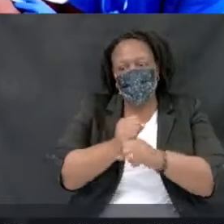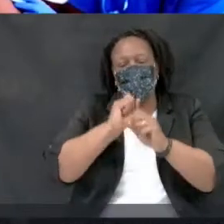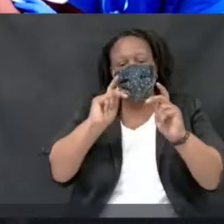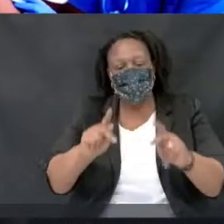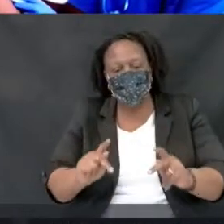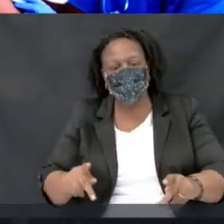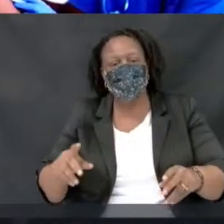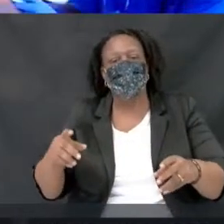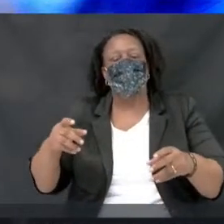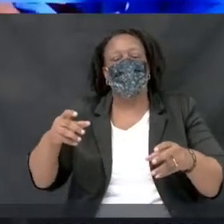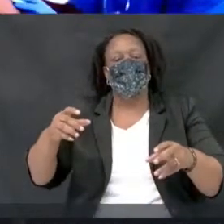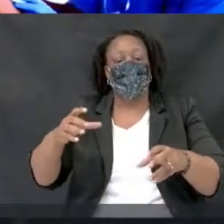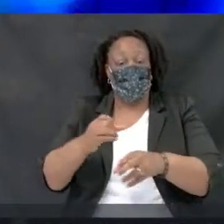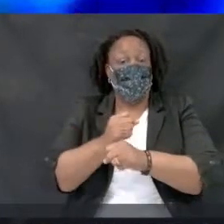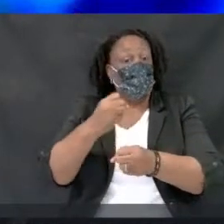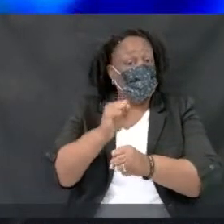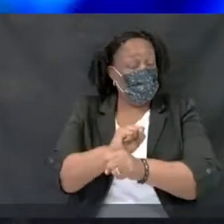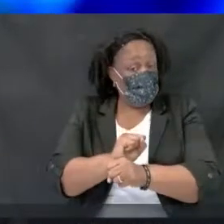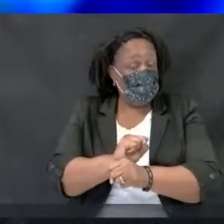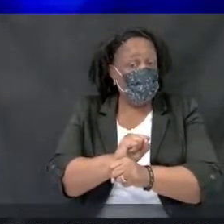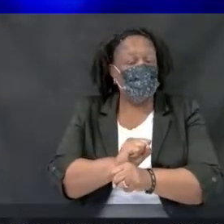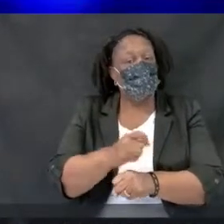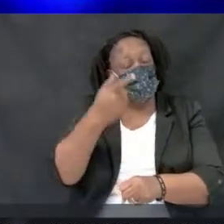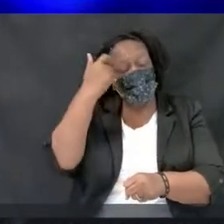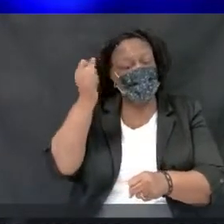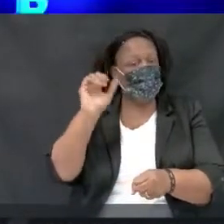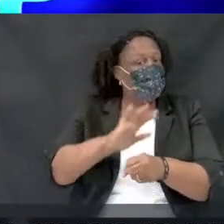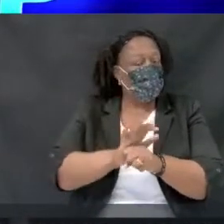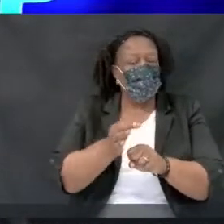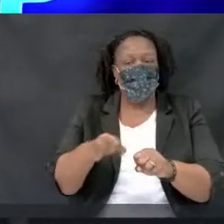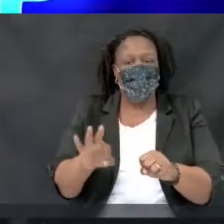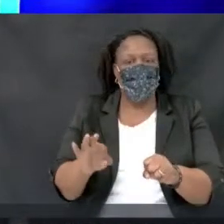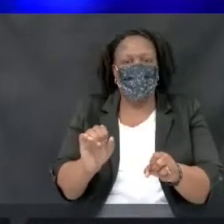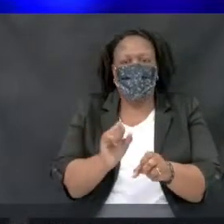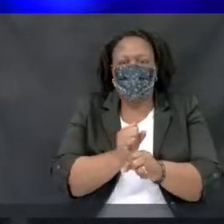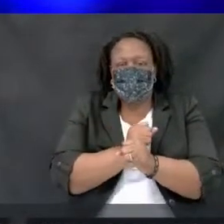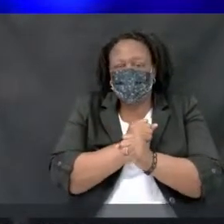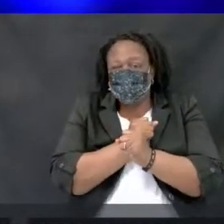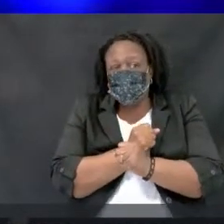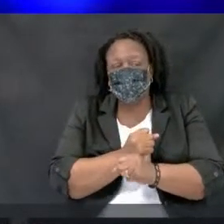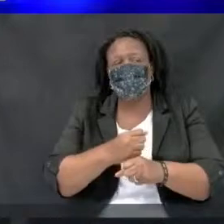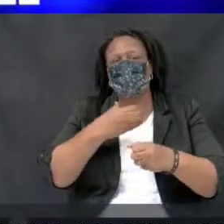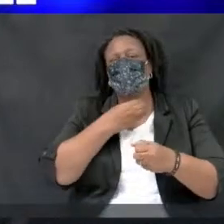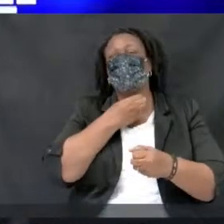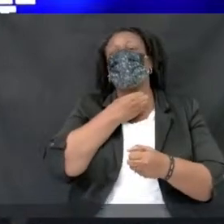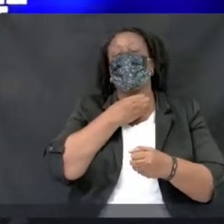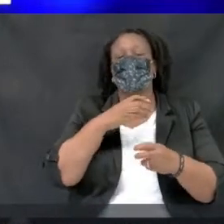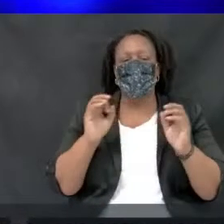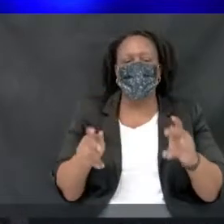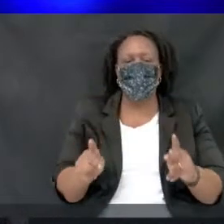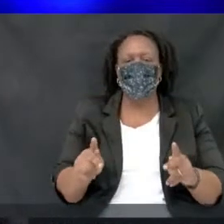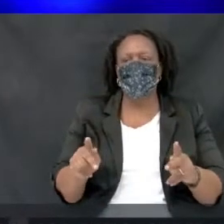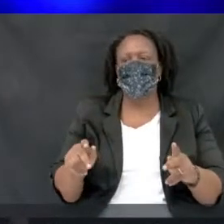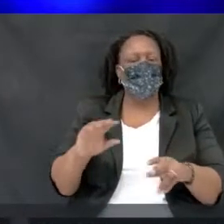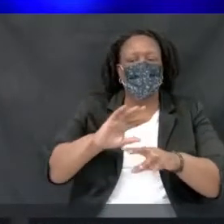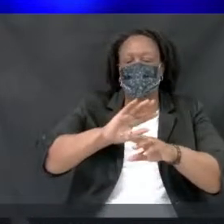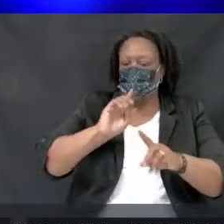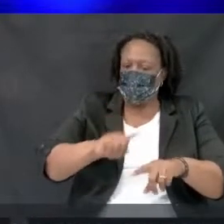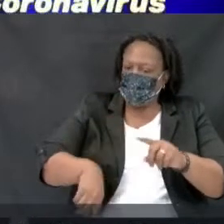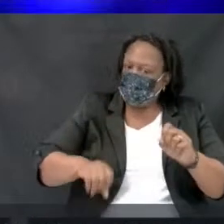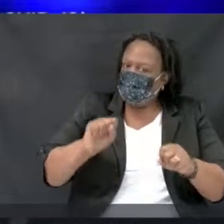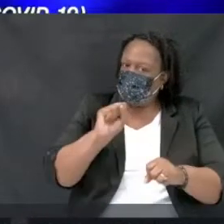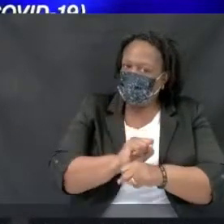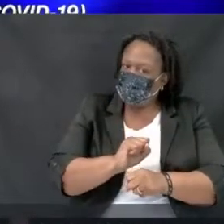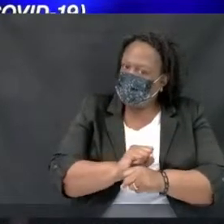the stranglehold that COVID-19 has had on our lives and every fabric of society. We